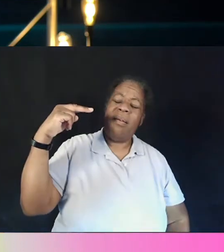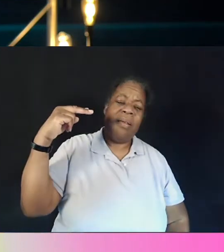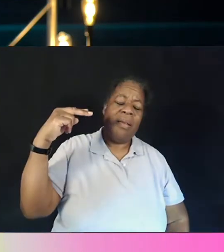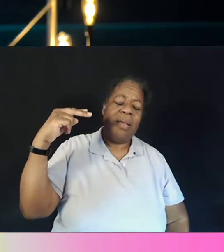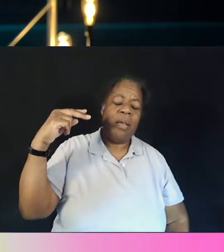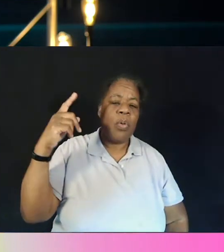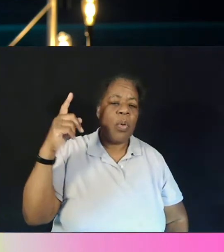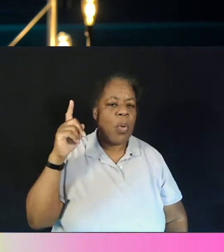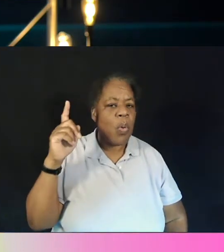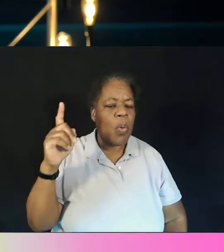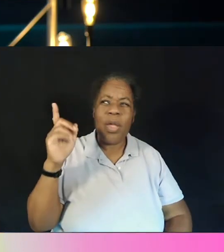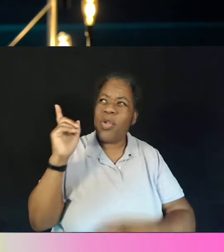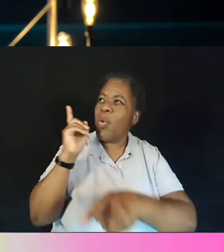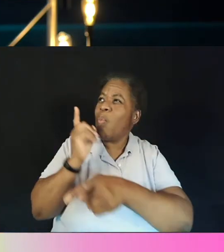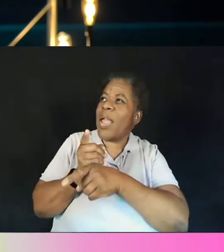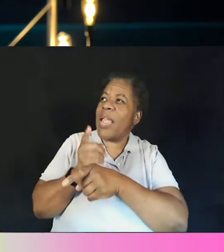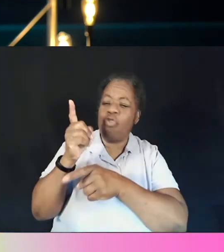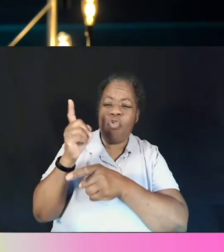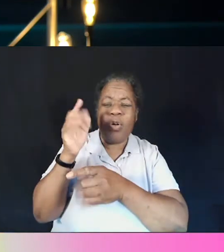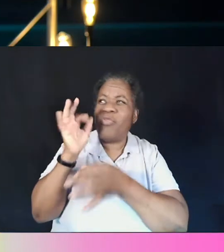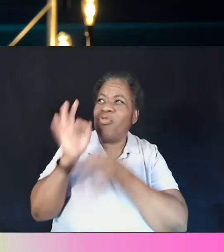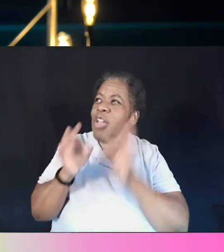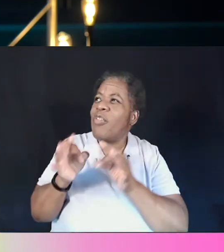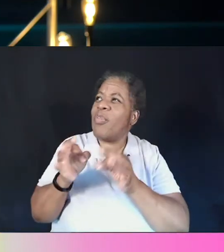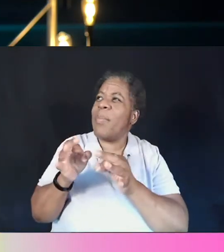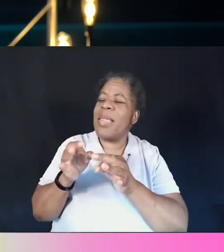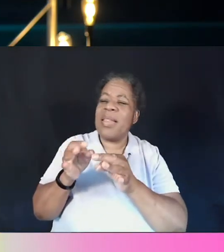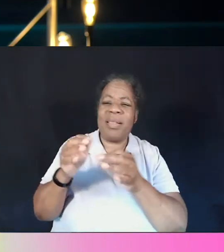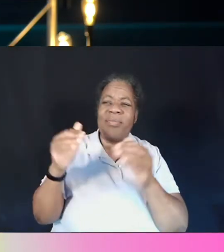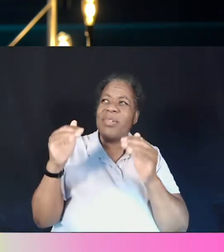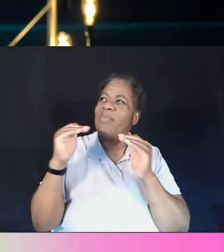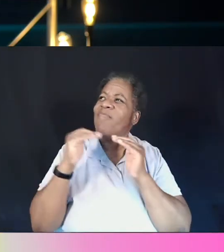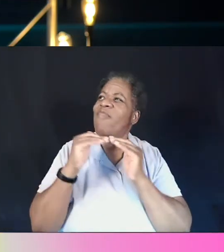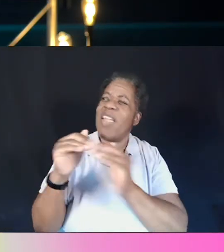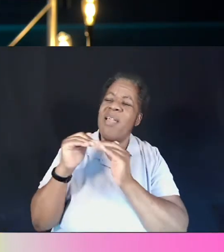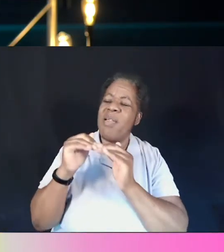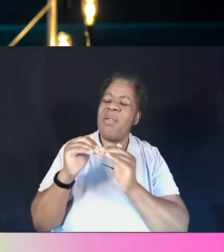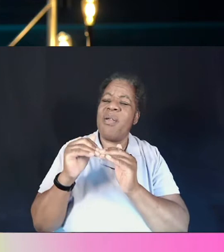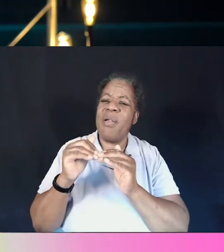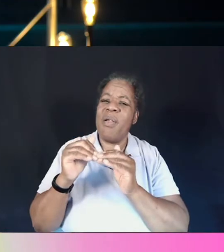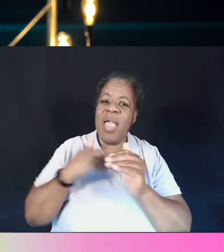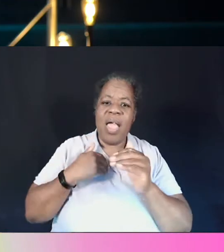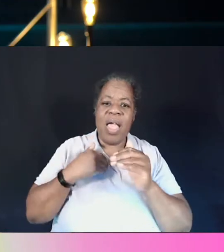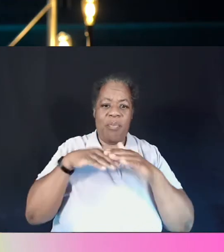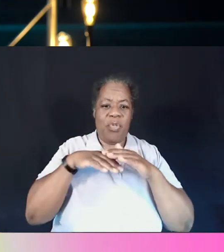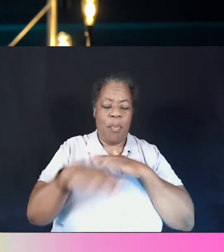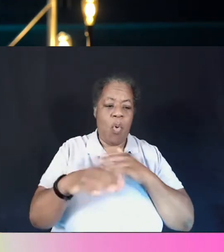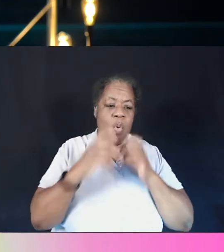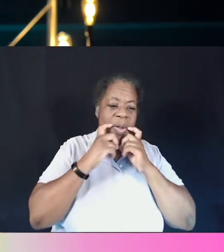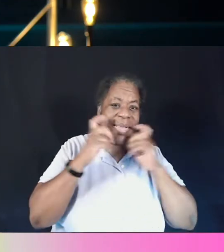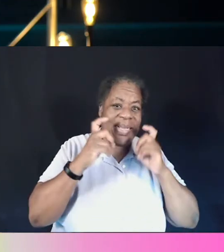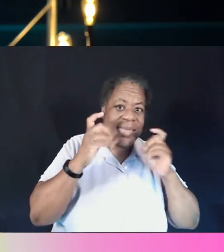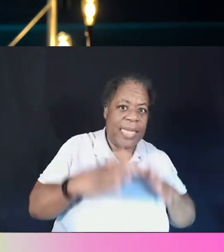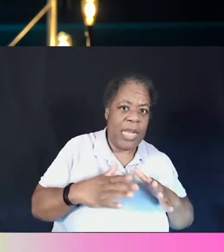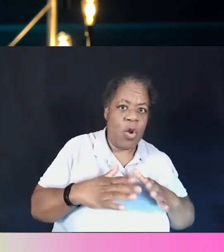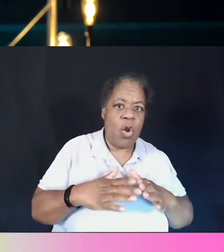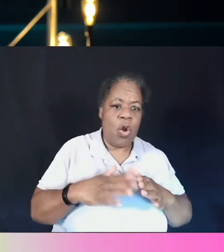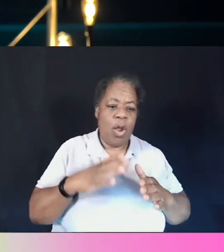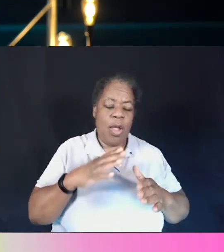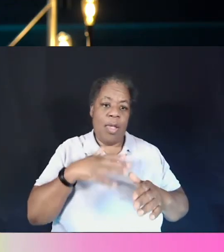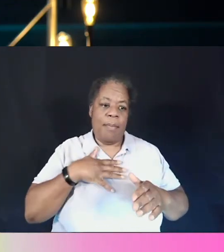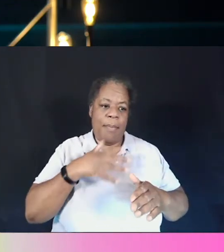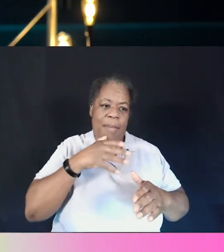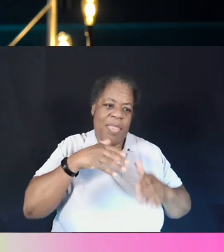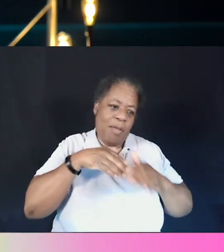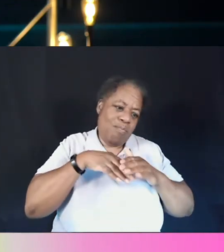say, and your judgment against me is just. For I was born a sinner, yet from the moment my mother conceived me. But you